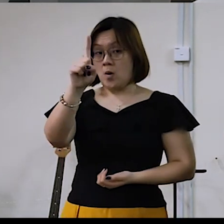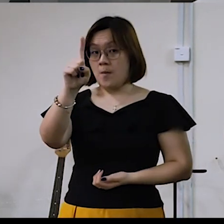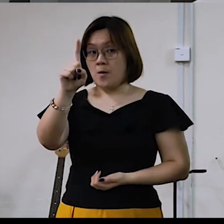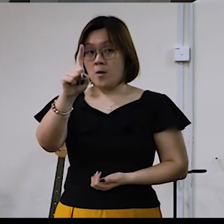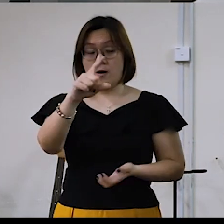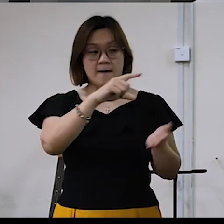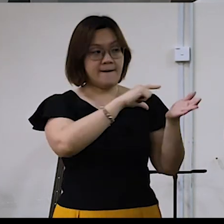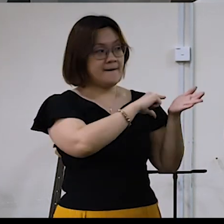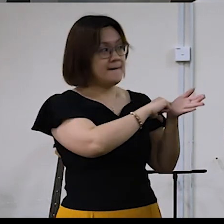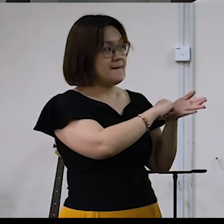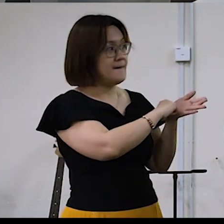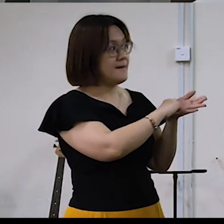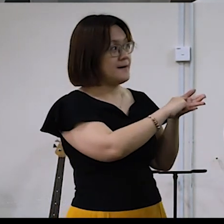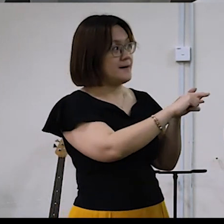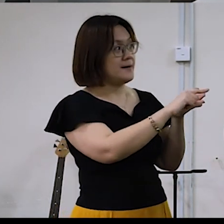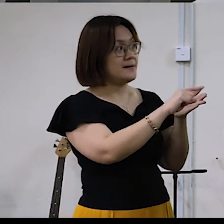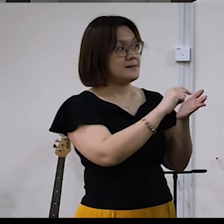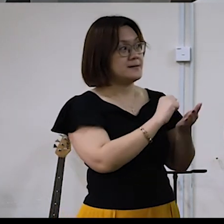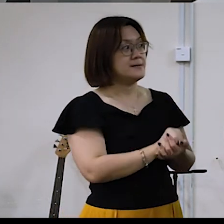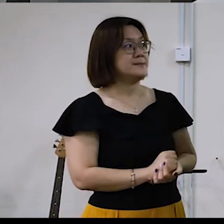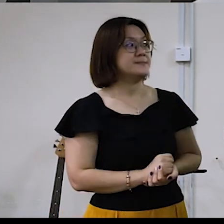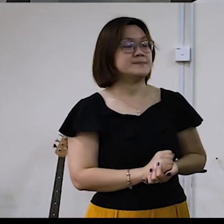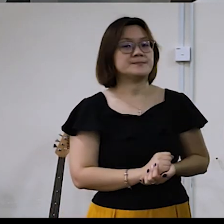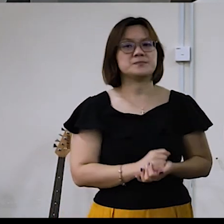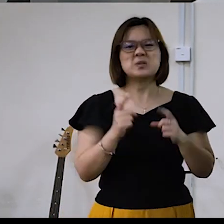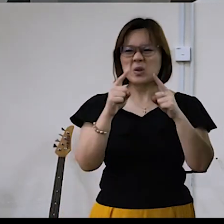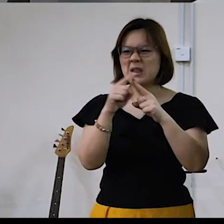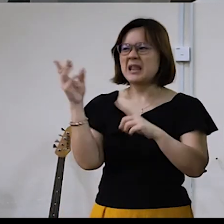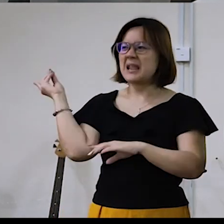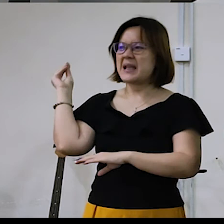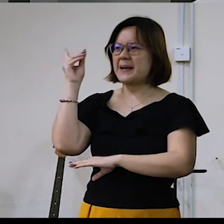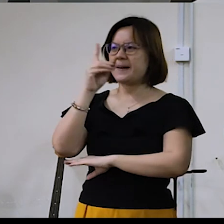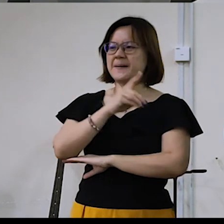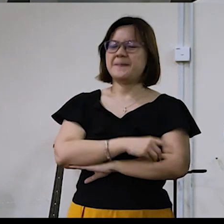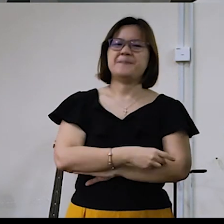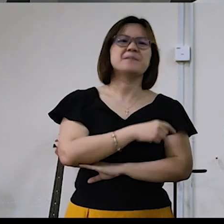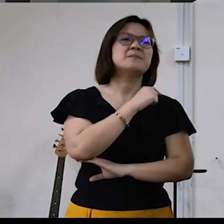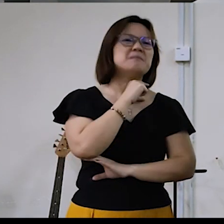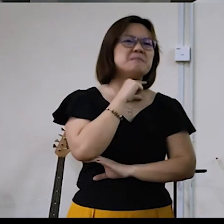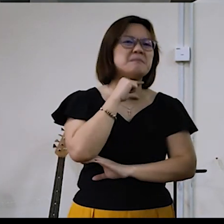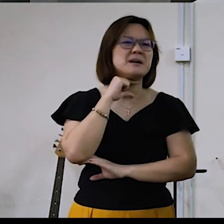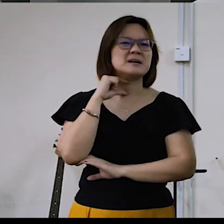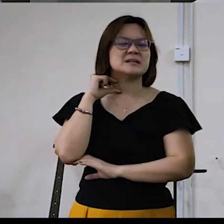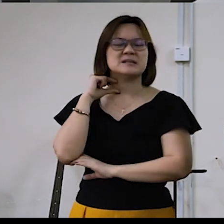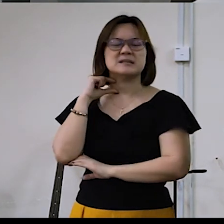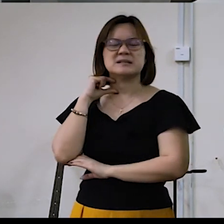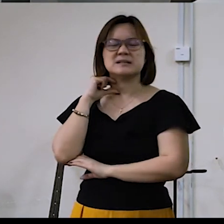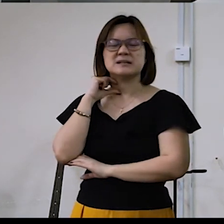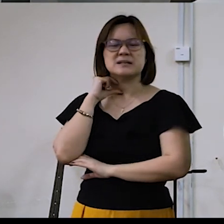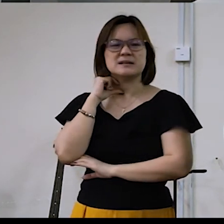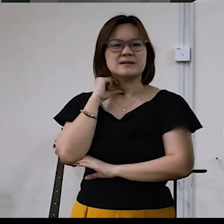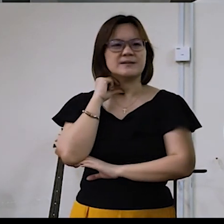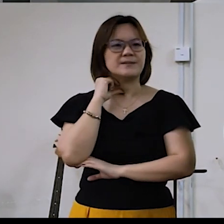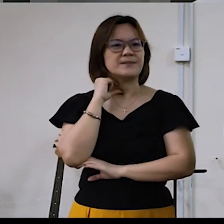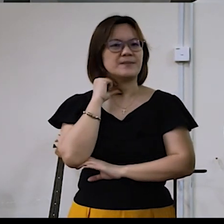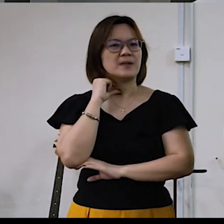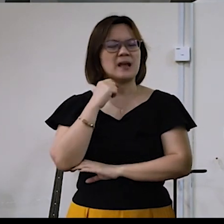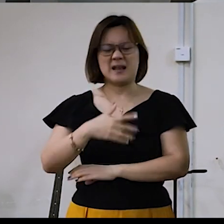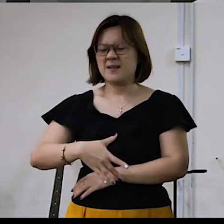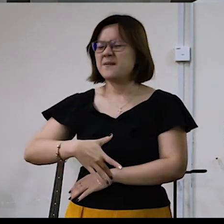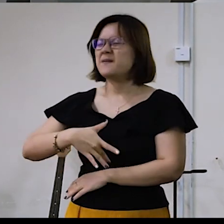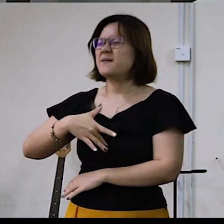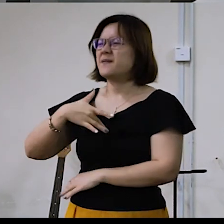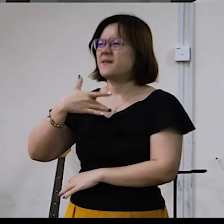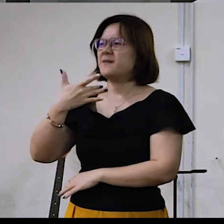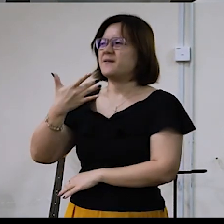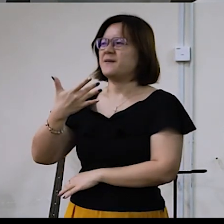I can sense the spirit of distraction today. The enemy hates people to receive this